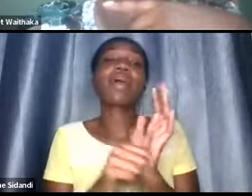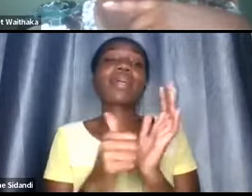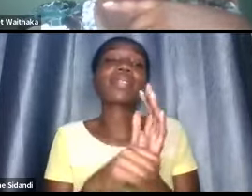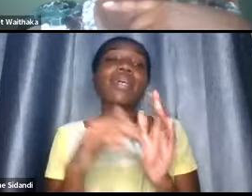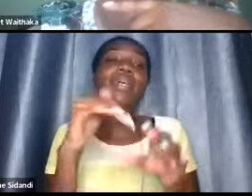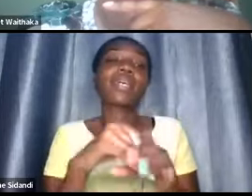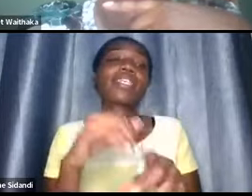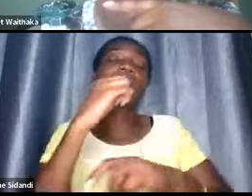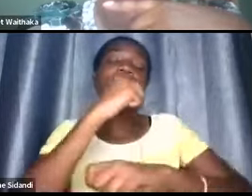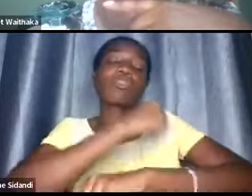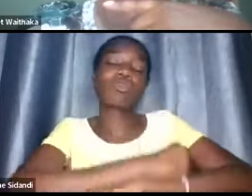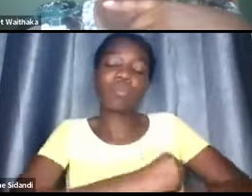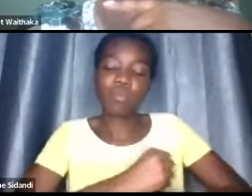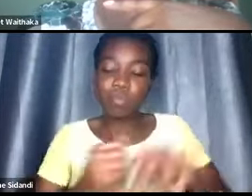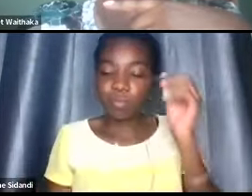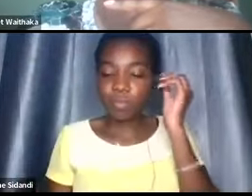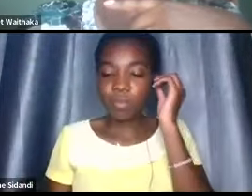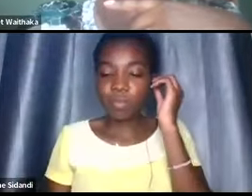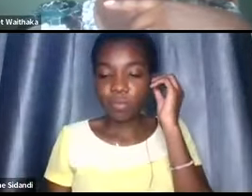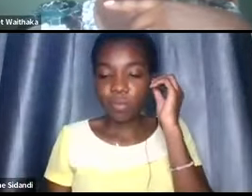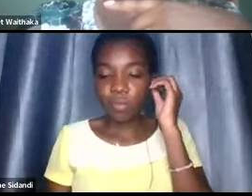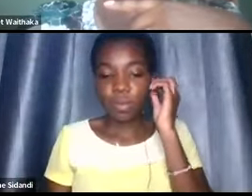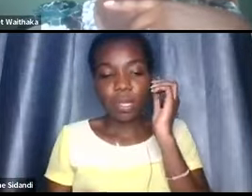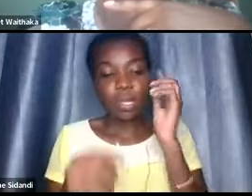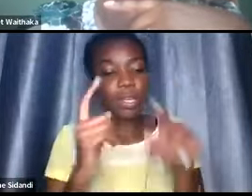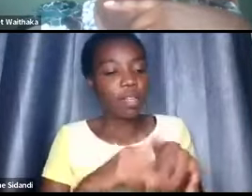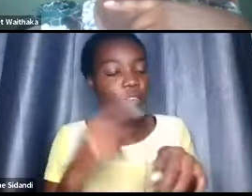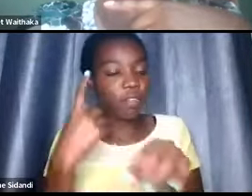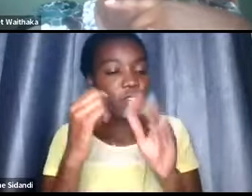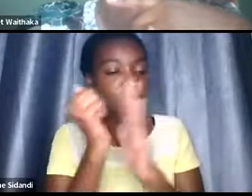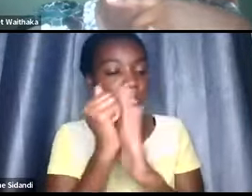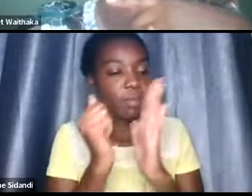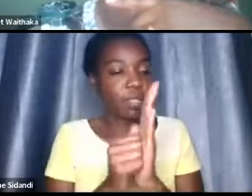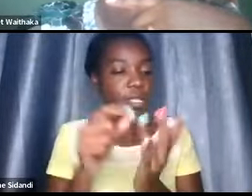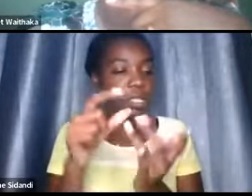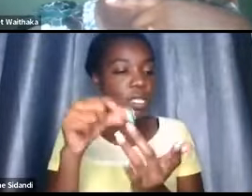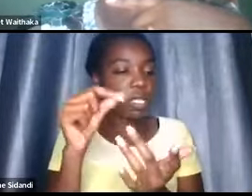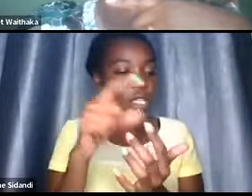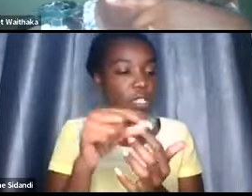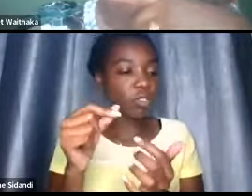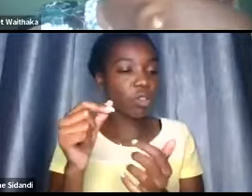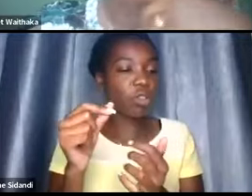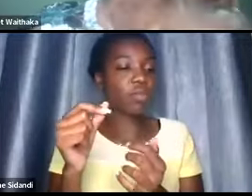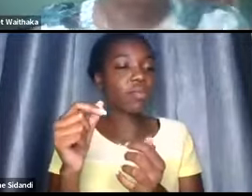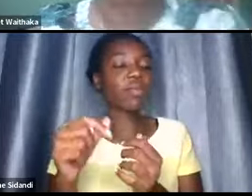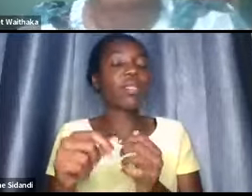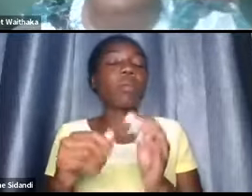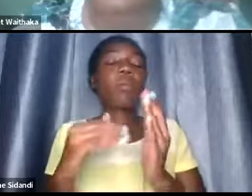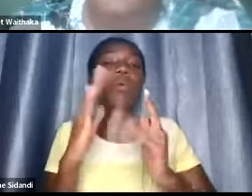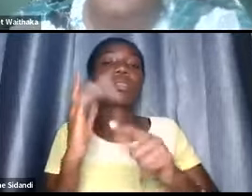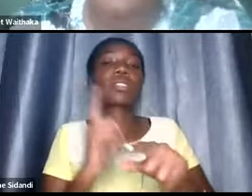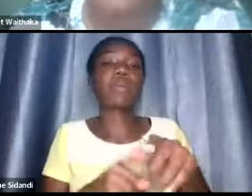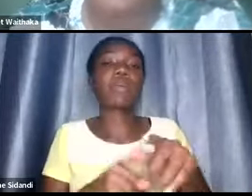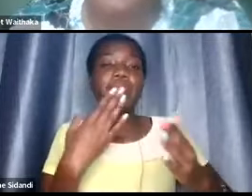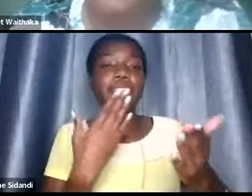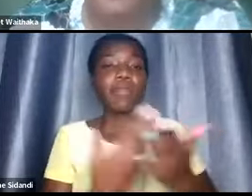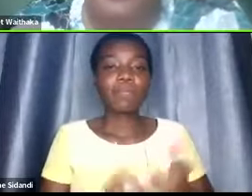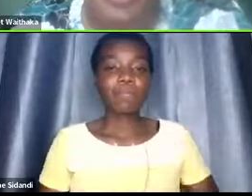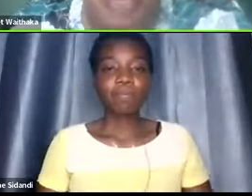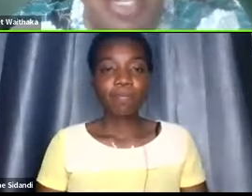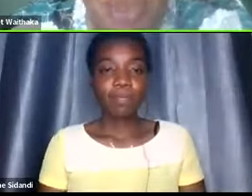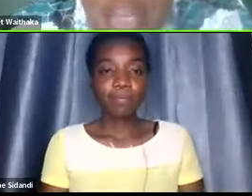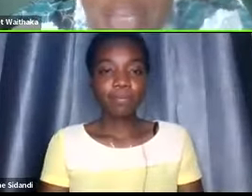secondary school setup, when it comes to subject selection, which is usually Form 2 most of the time? Thank you.